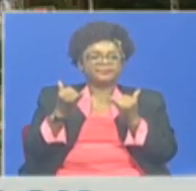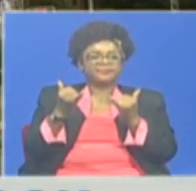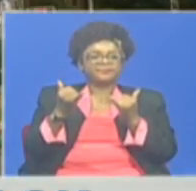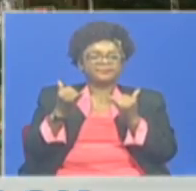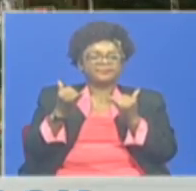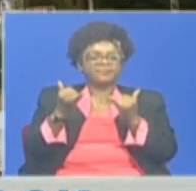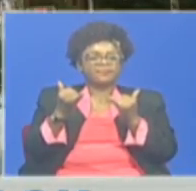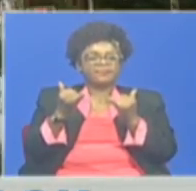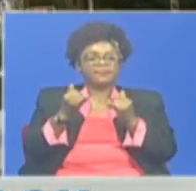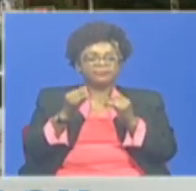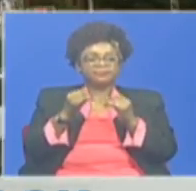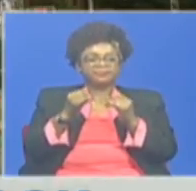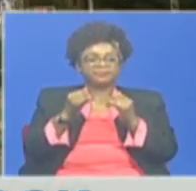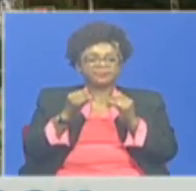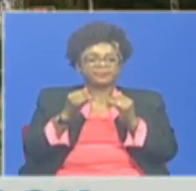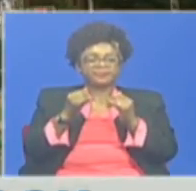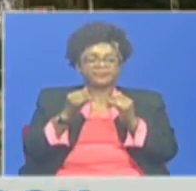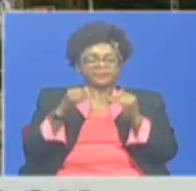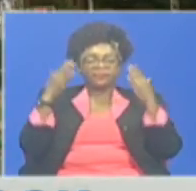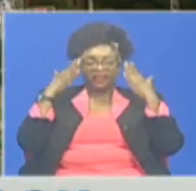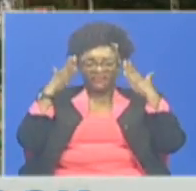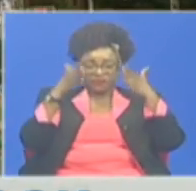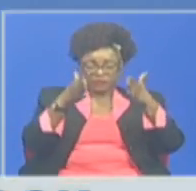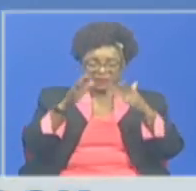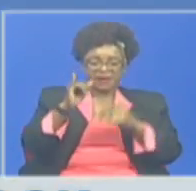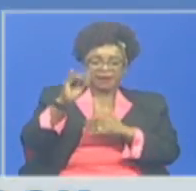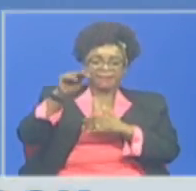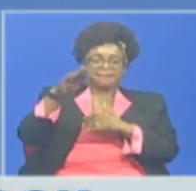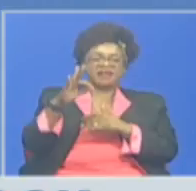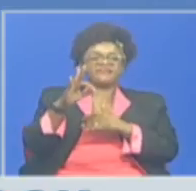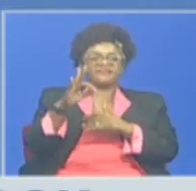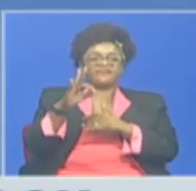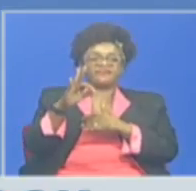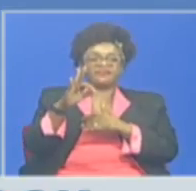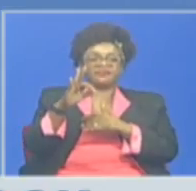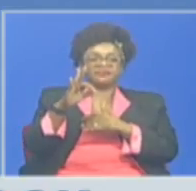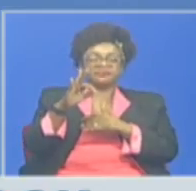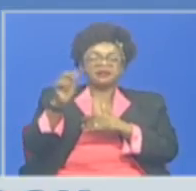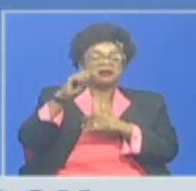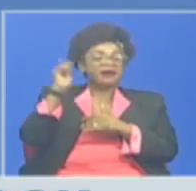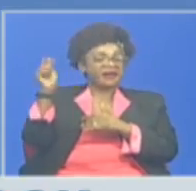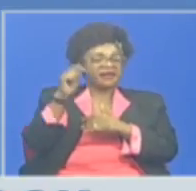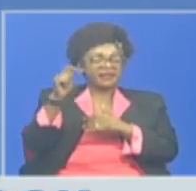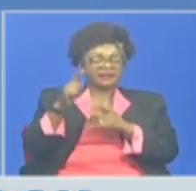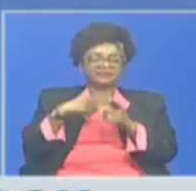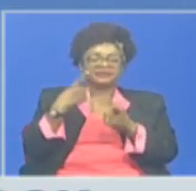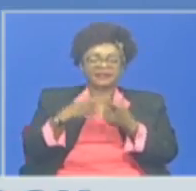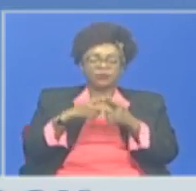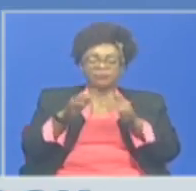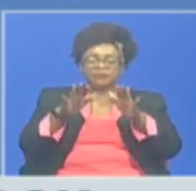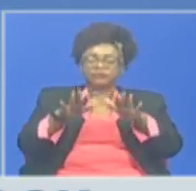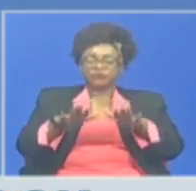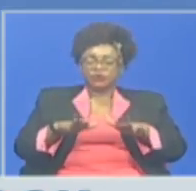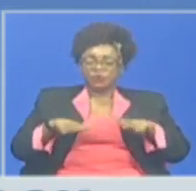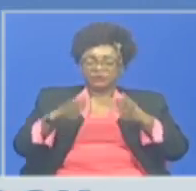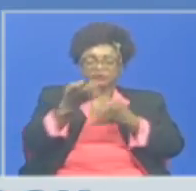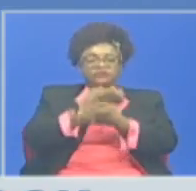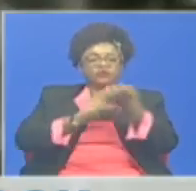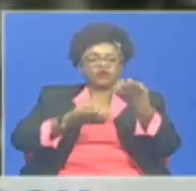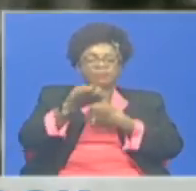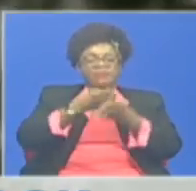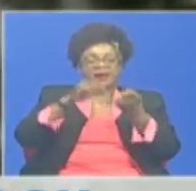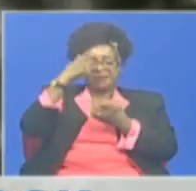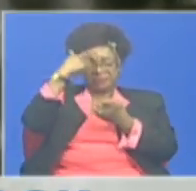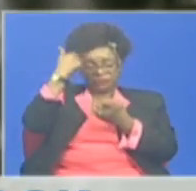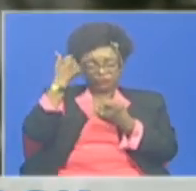If the forecast by the International Monetary Fund is anything to go by, Kenya is set for the slowest growth by its economy since it suffered a slump